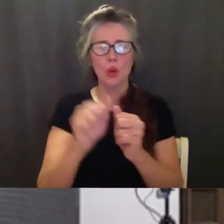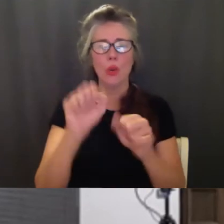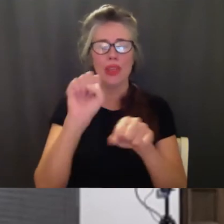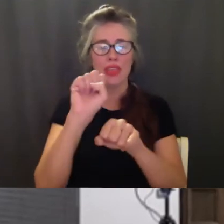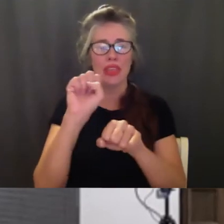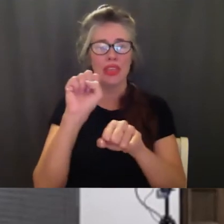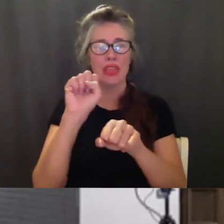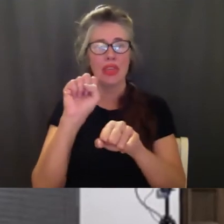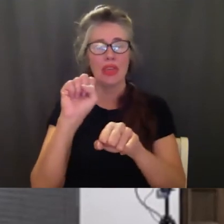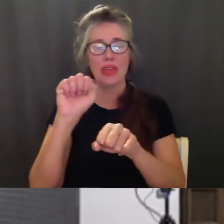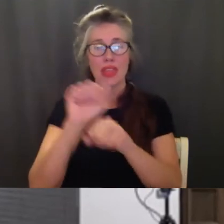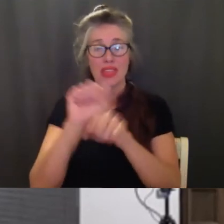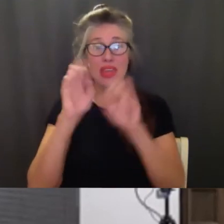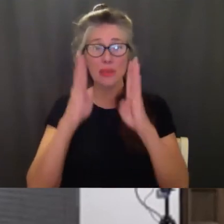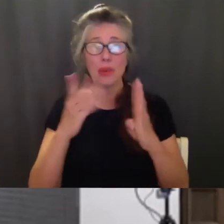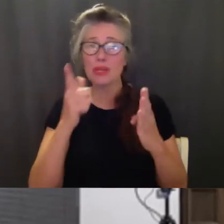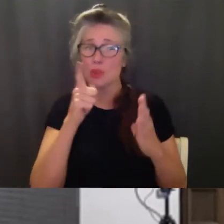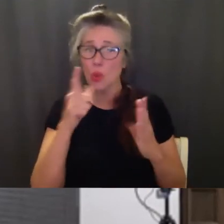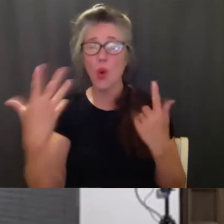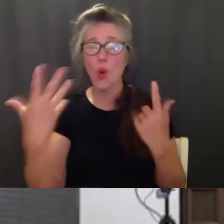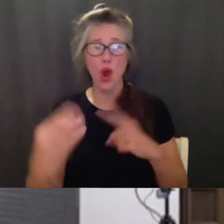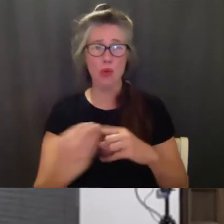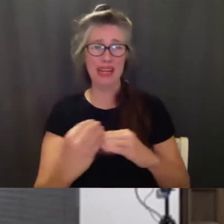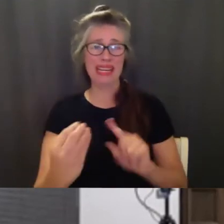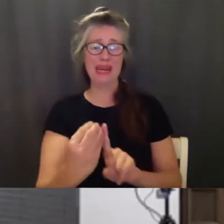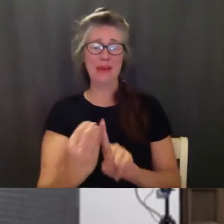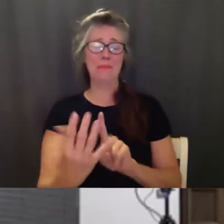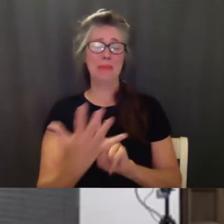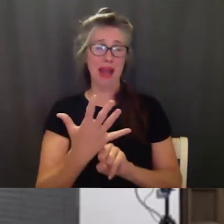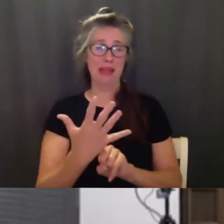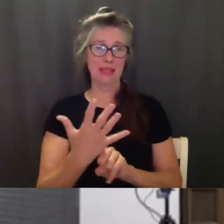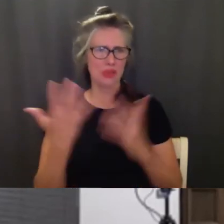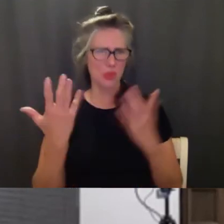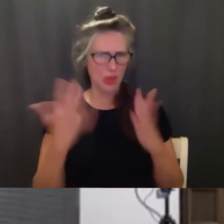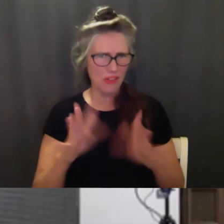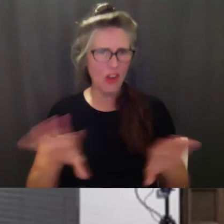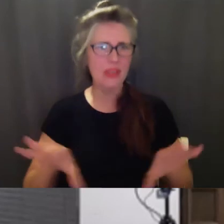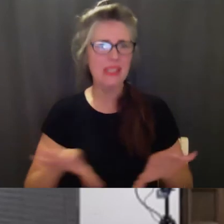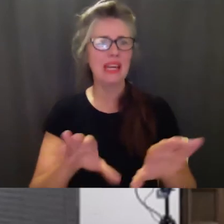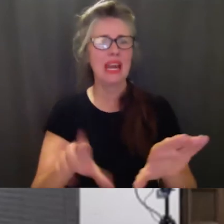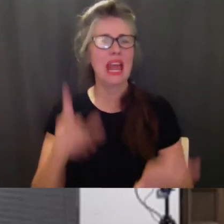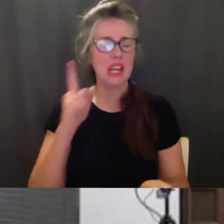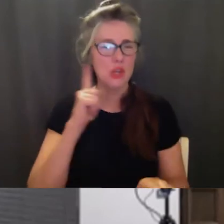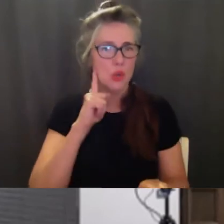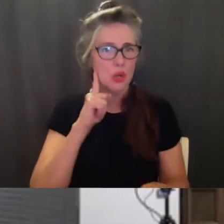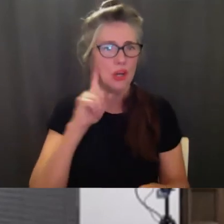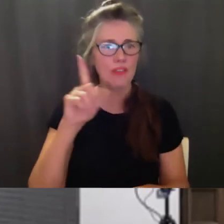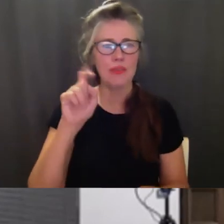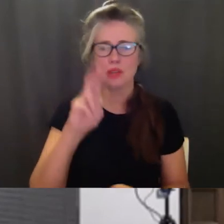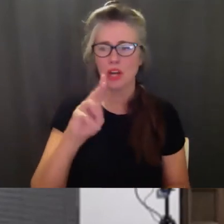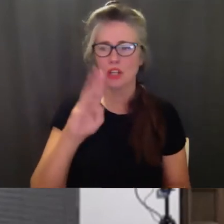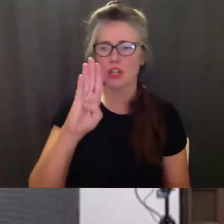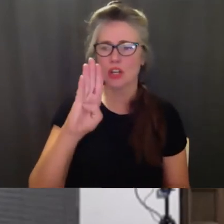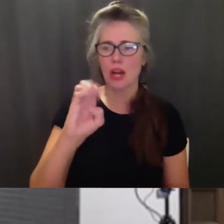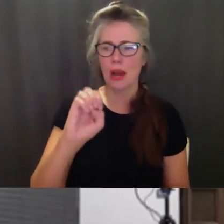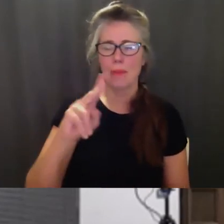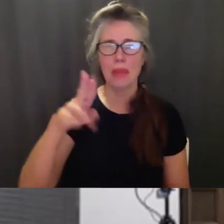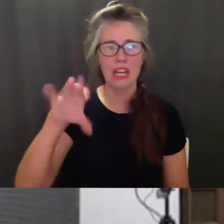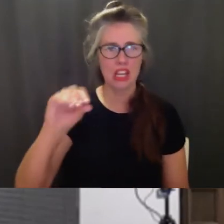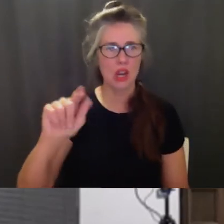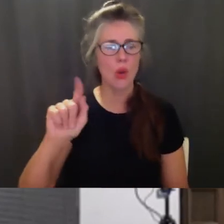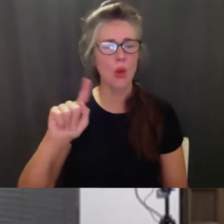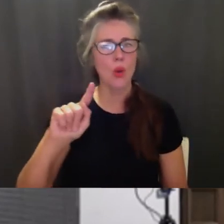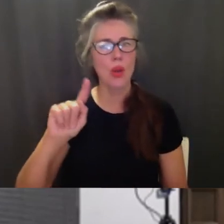that for other positions. As you heard earlier from Dr. Vecchio's report, we needed to also run